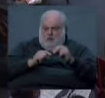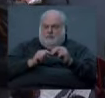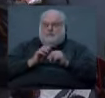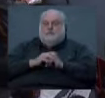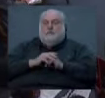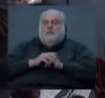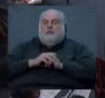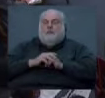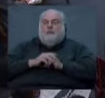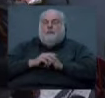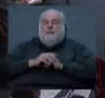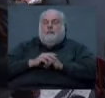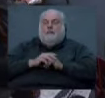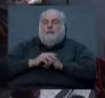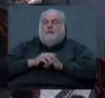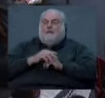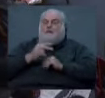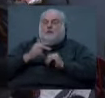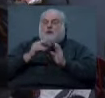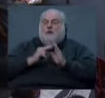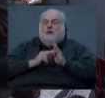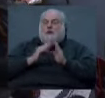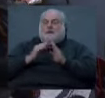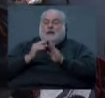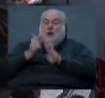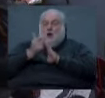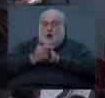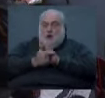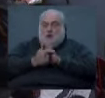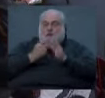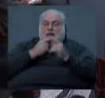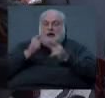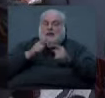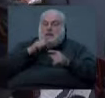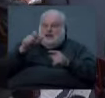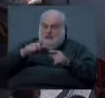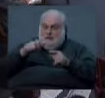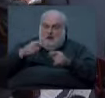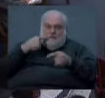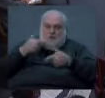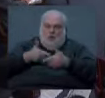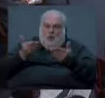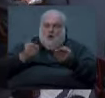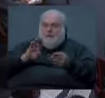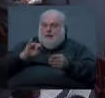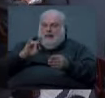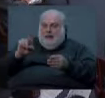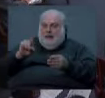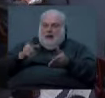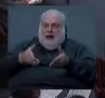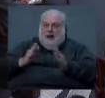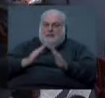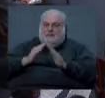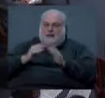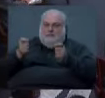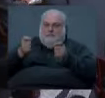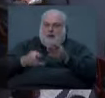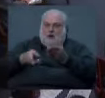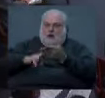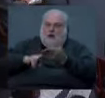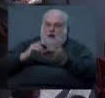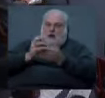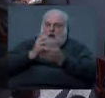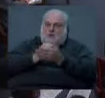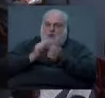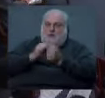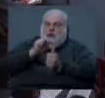passes. Madam Clerk, third reading, please. An ordinance to declare it impractical and unfeasible to bid to authorize the city manager to enter into a contract